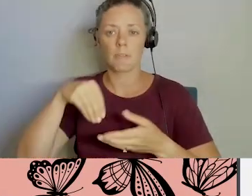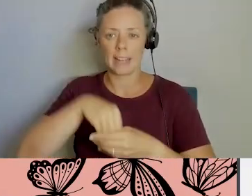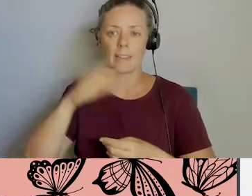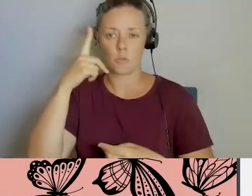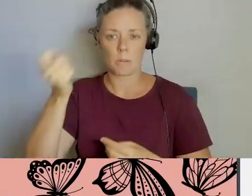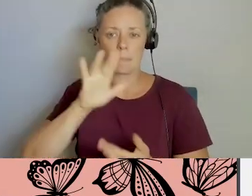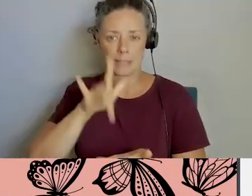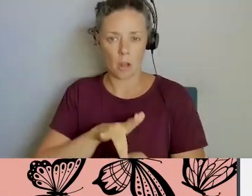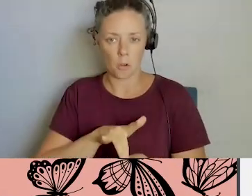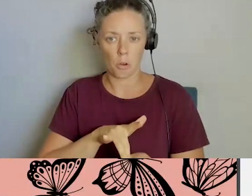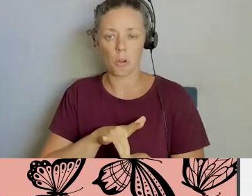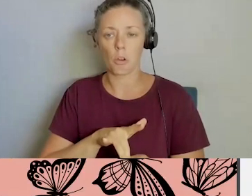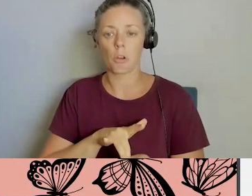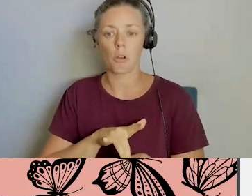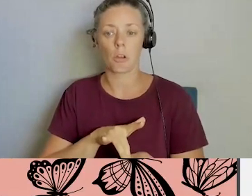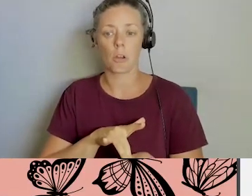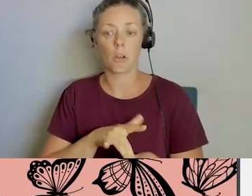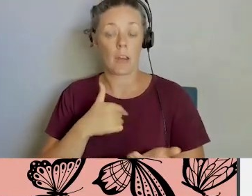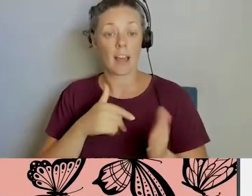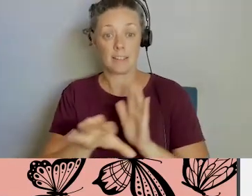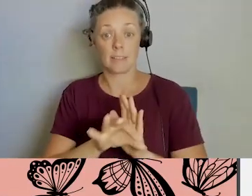to collect some information. So from